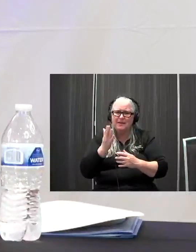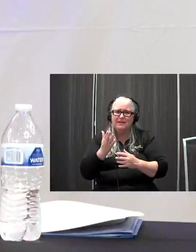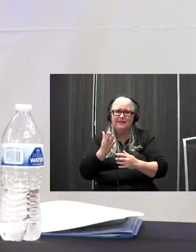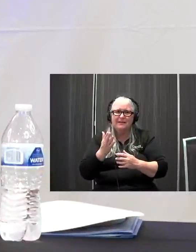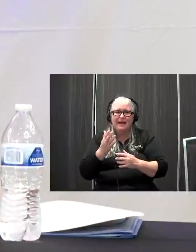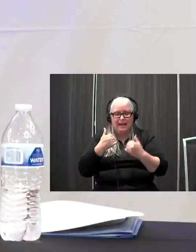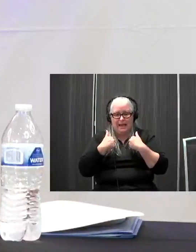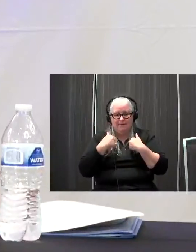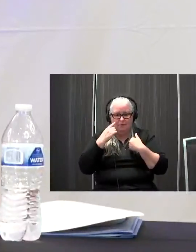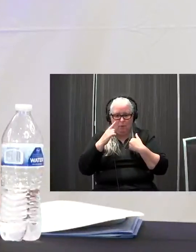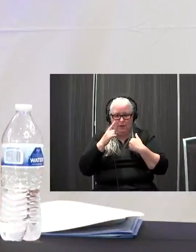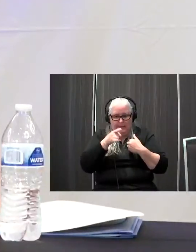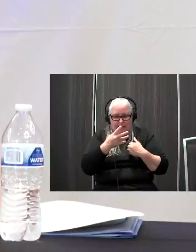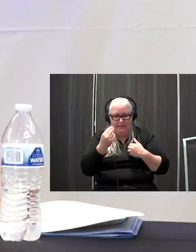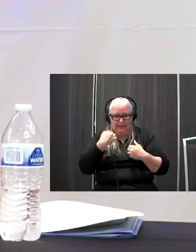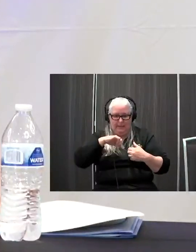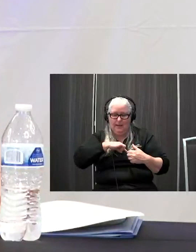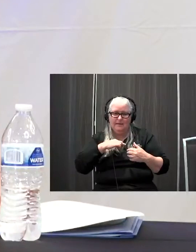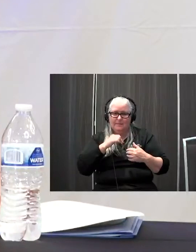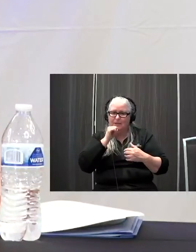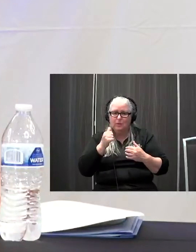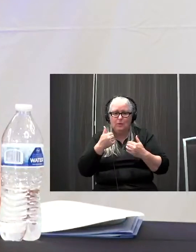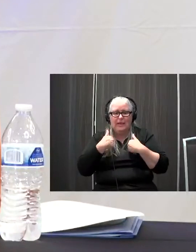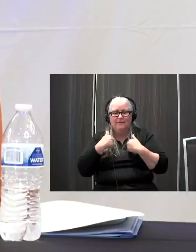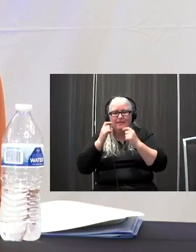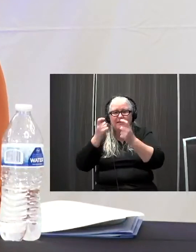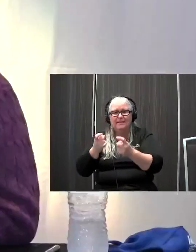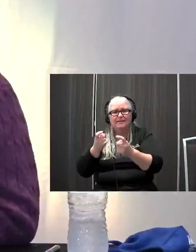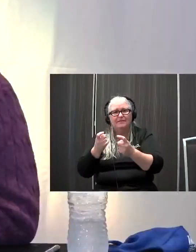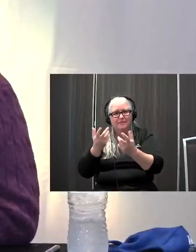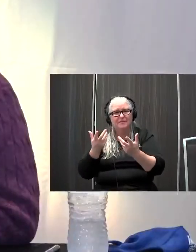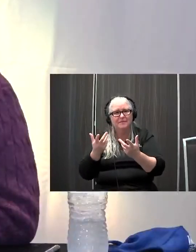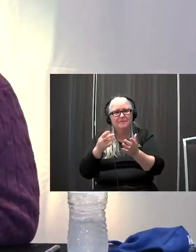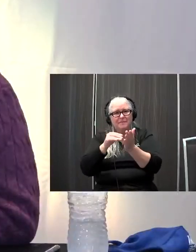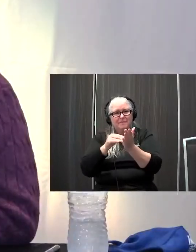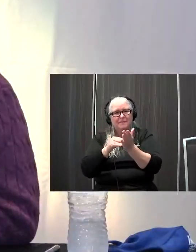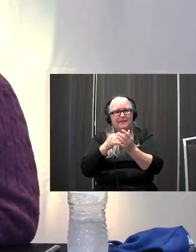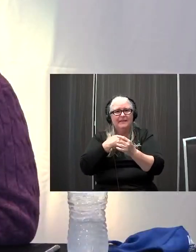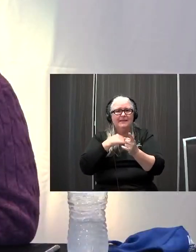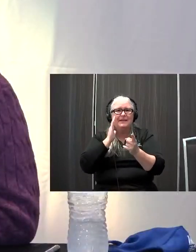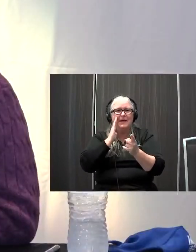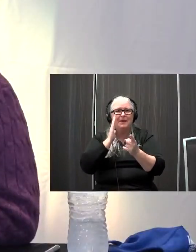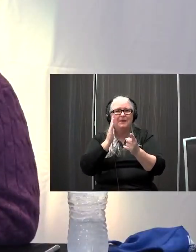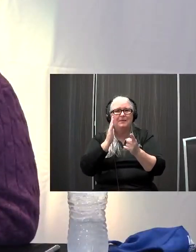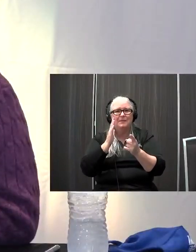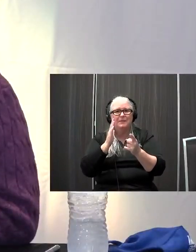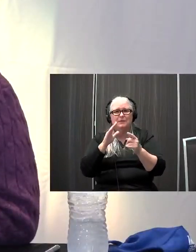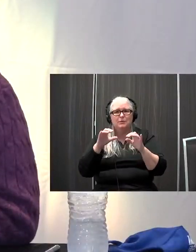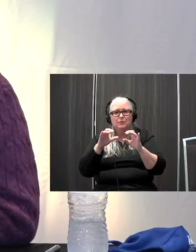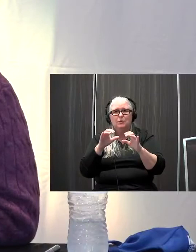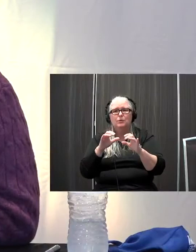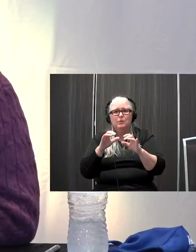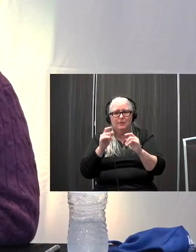for us, but I don't have it written in a way. Yeah. So I'm writing it down. So I'm going to kind of like quickly slide through some of these next